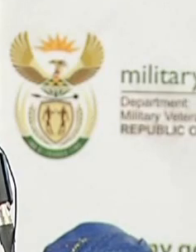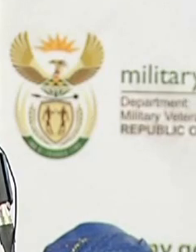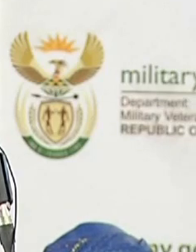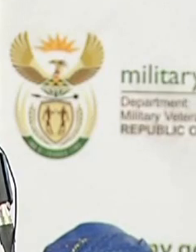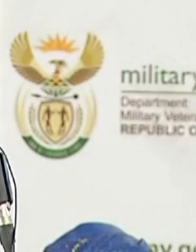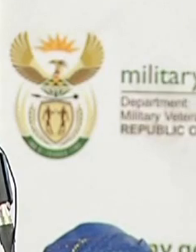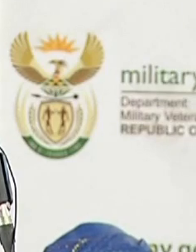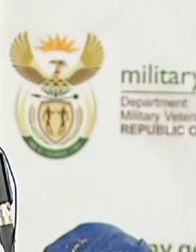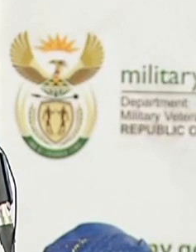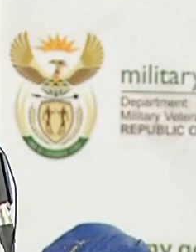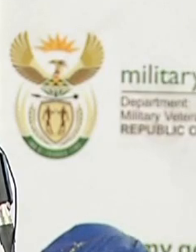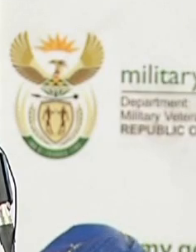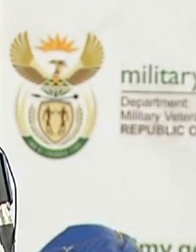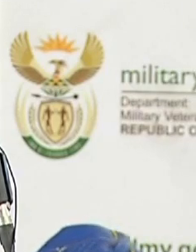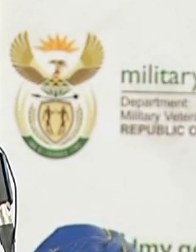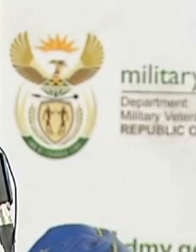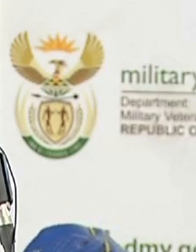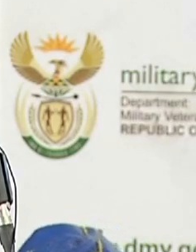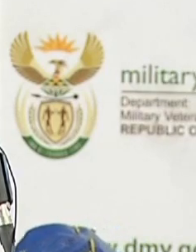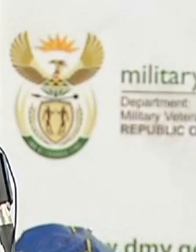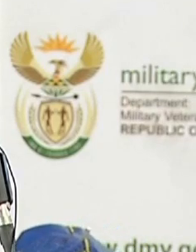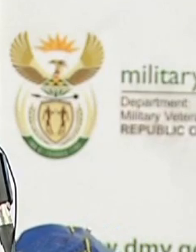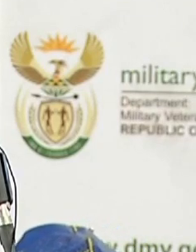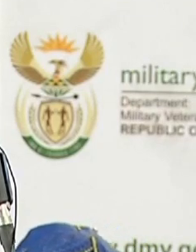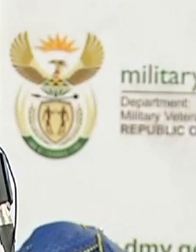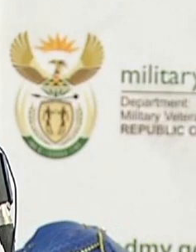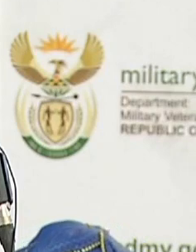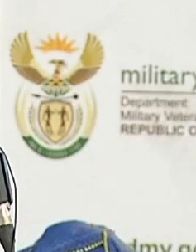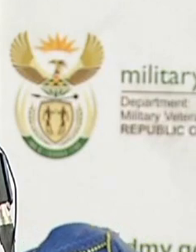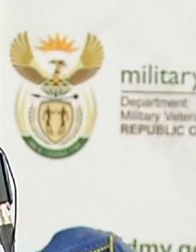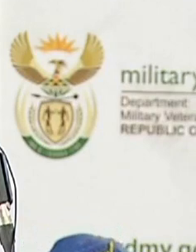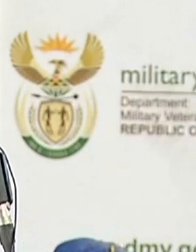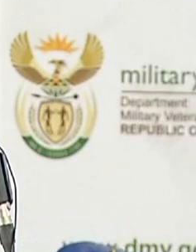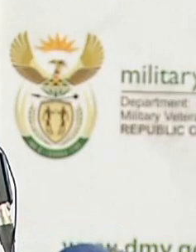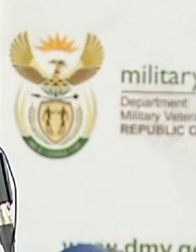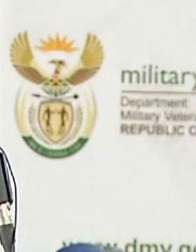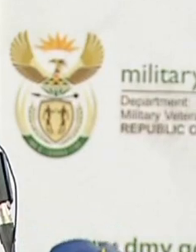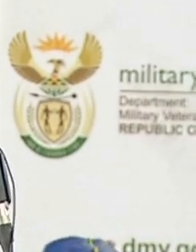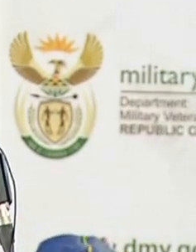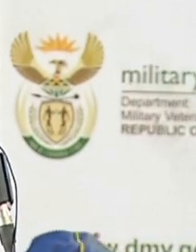and we're going to move a bit faster. Thank you very much. Thank you.